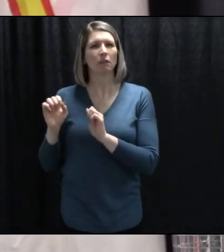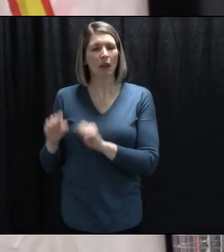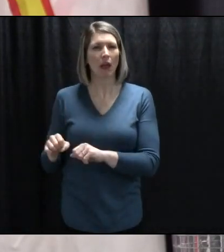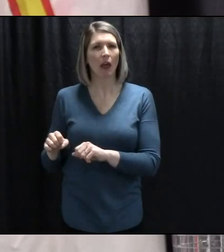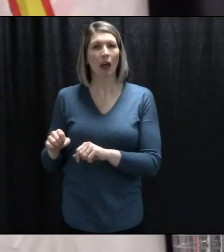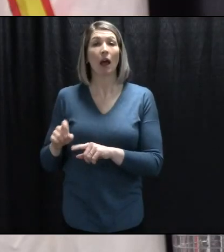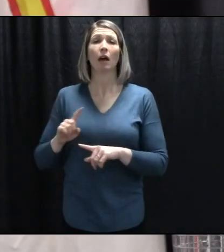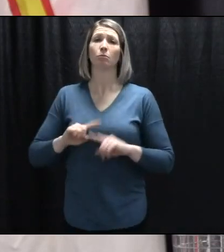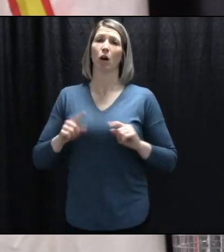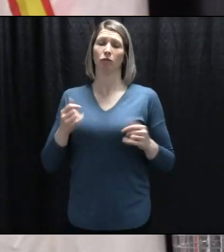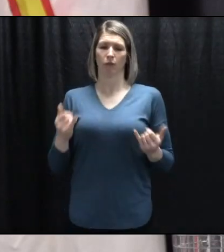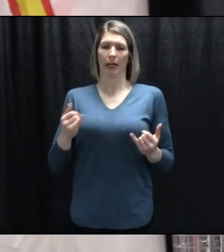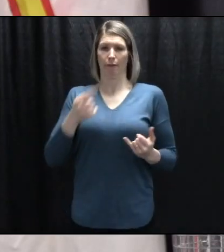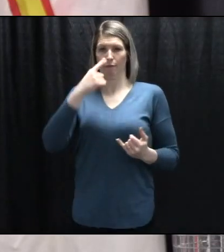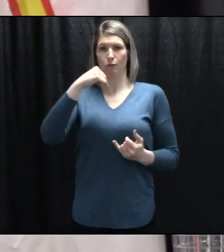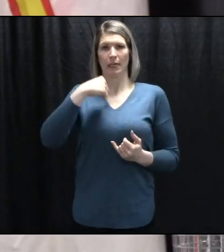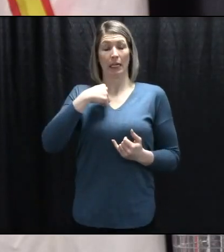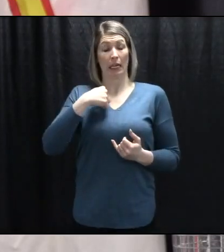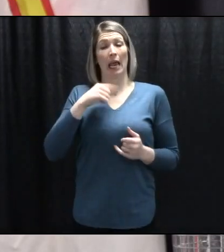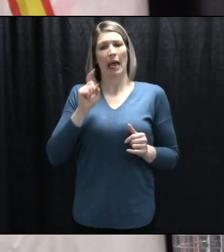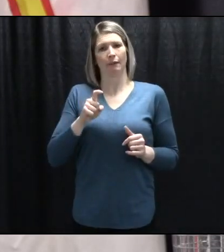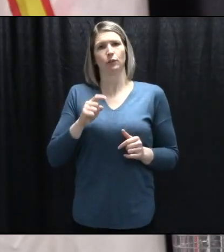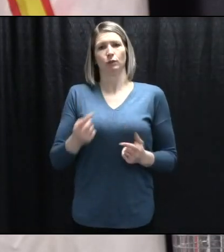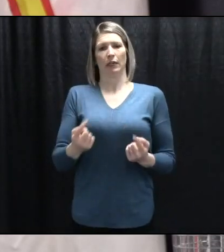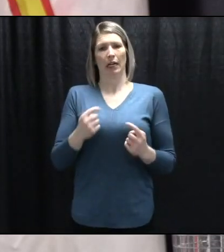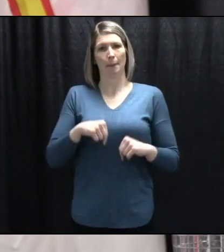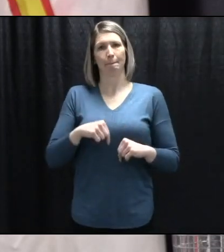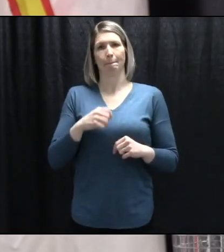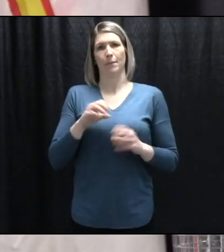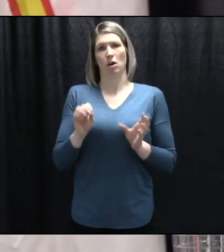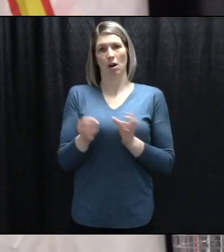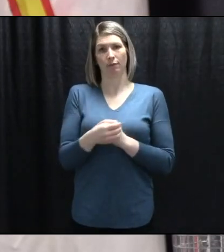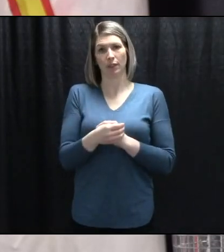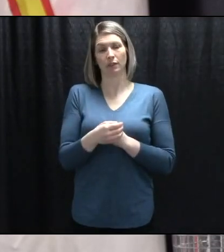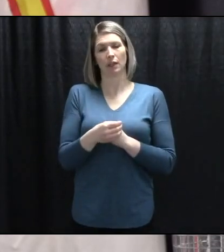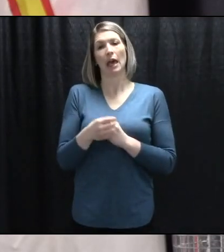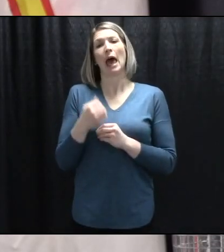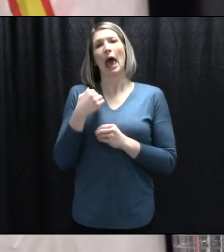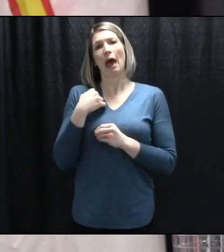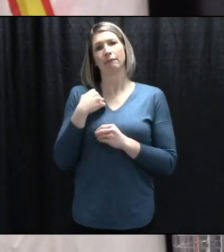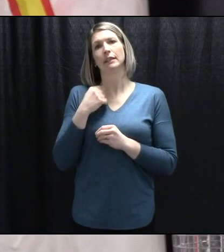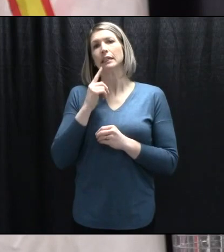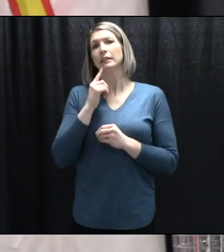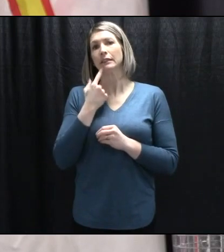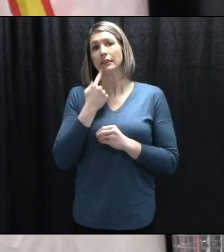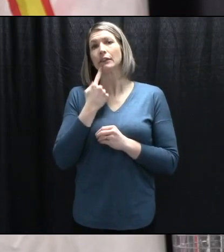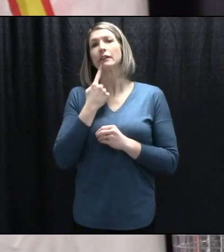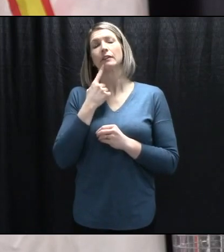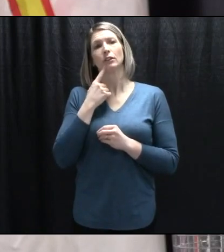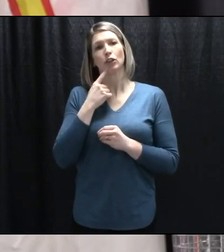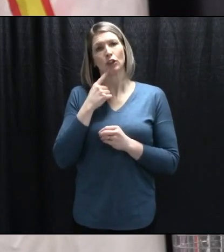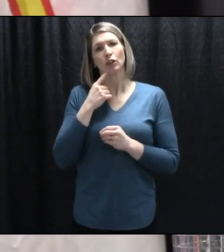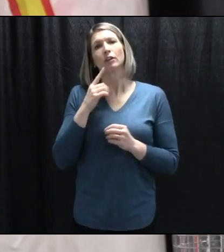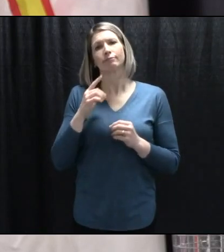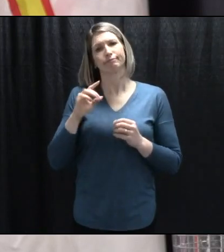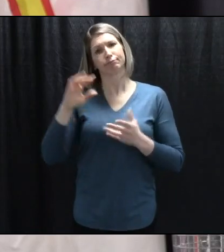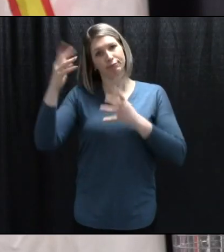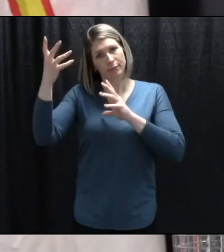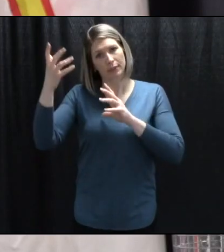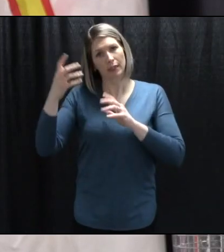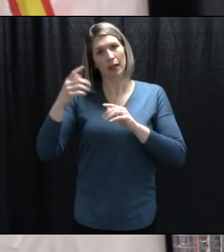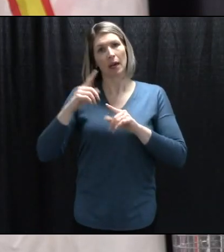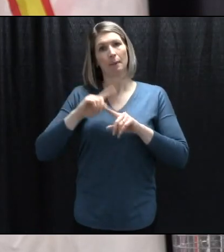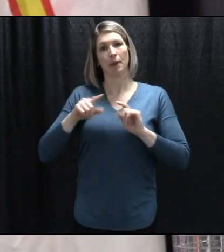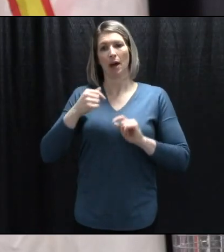is the number one situation that we're dealing with, but there are still some other things that are going on. So for me, it's, straight from my